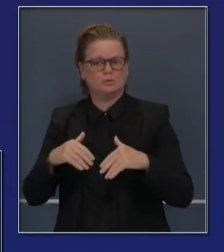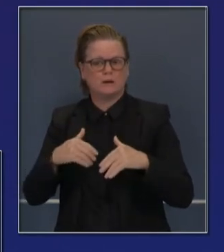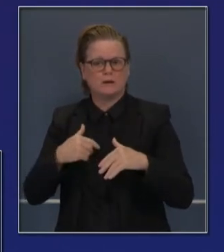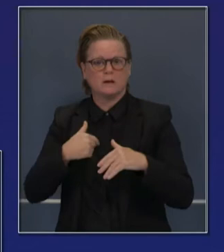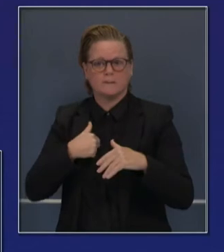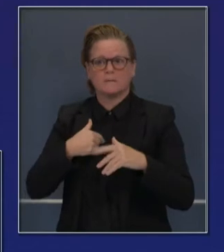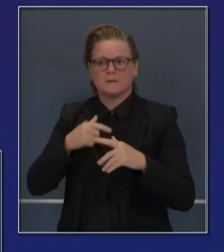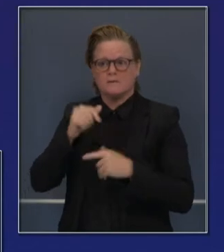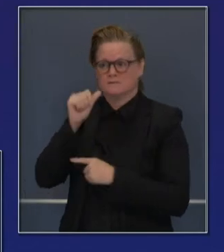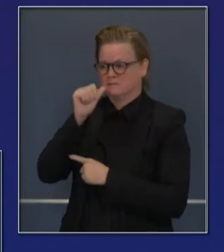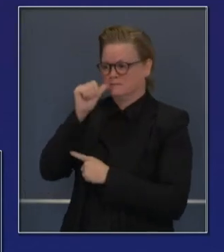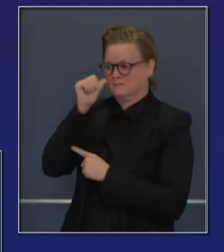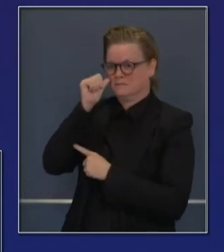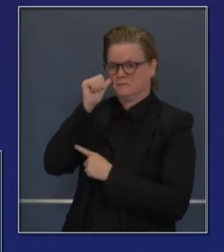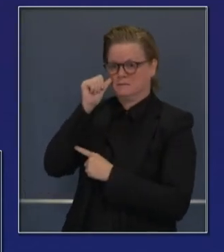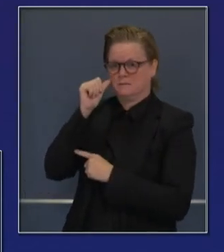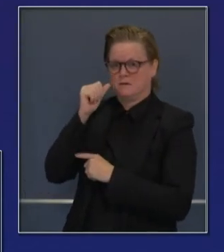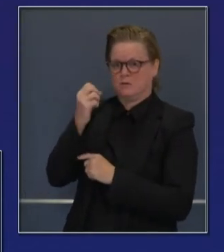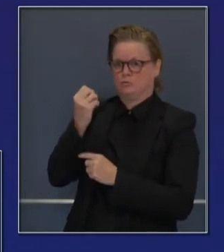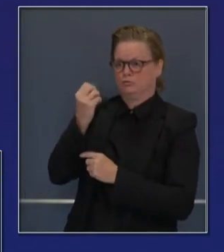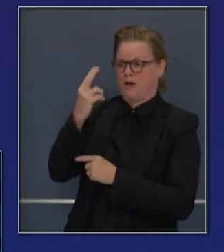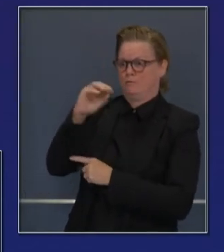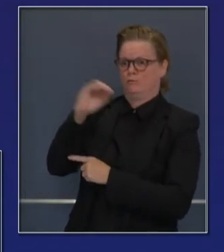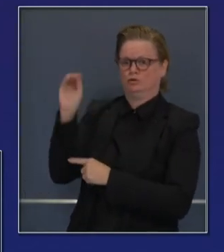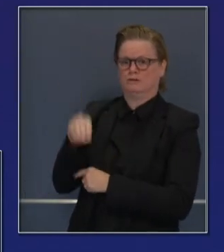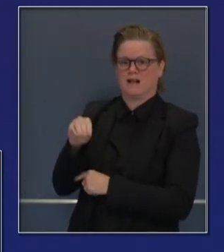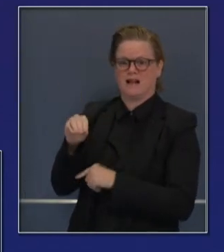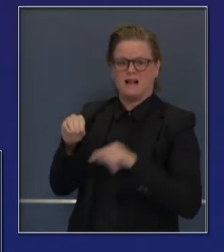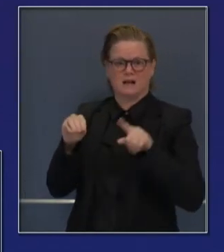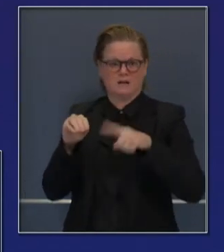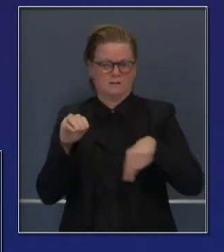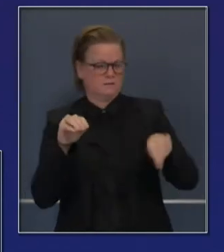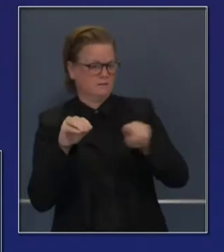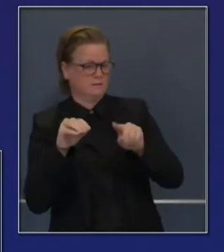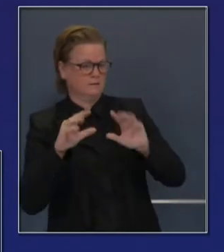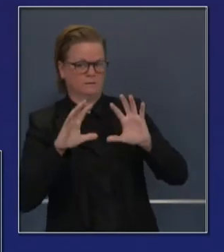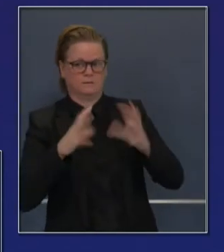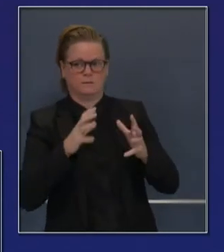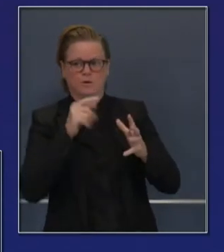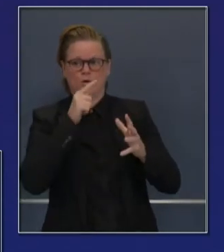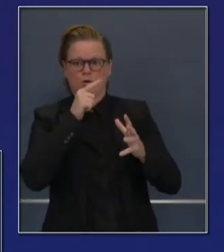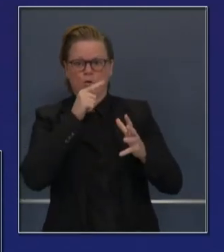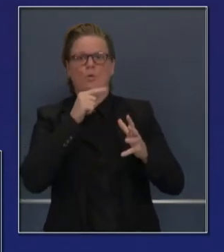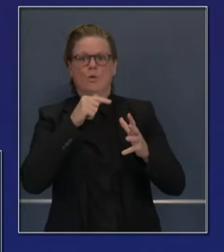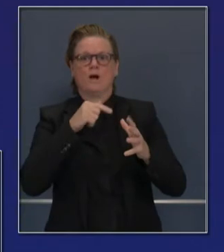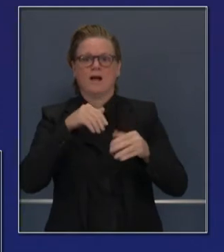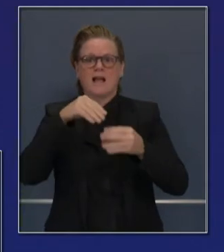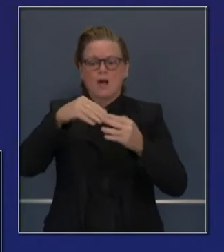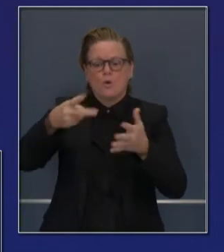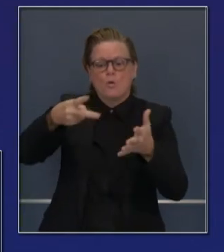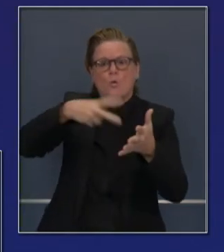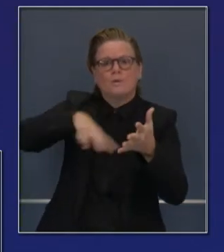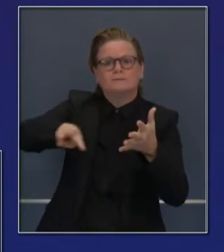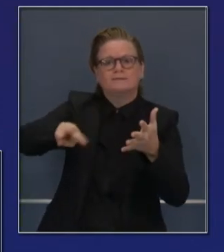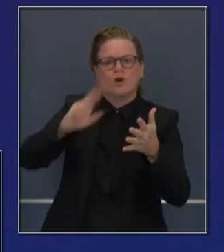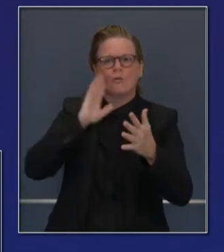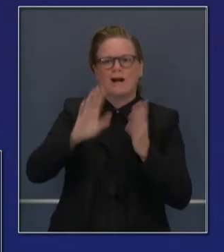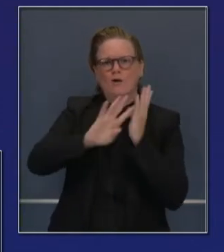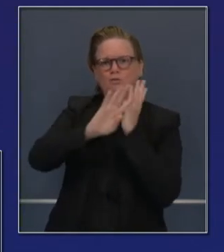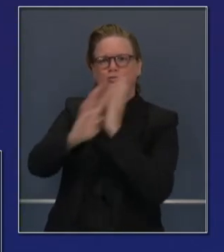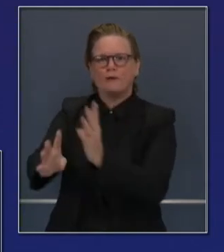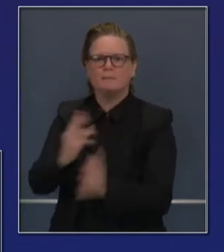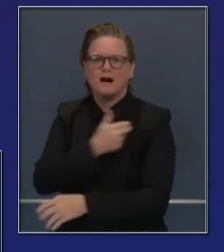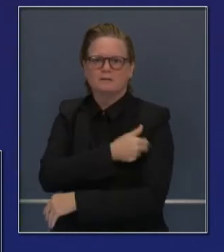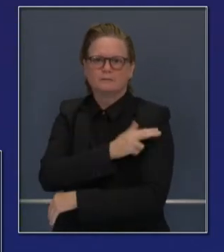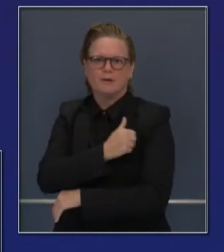be hospitalizations over a 2-week period, meaning once a case is reported,